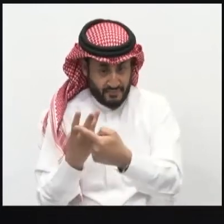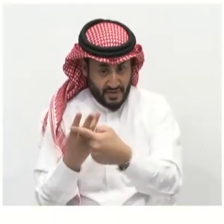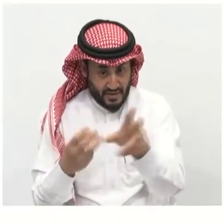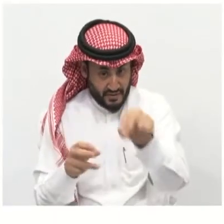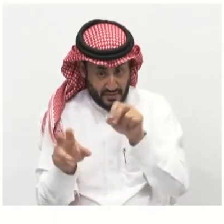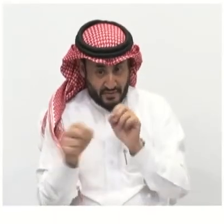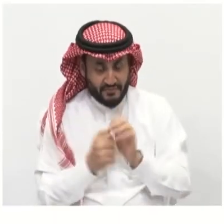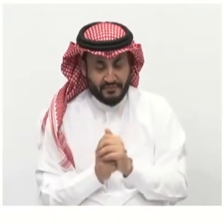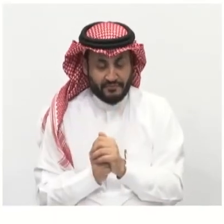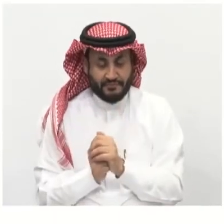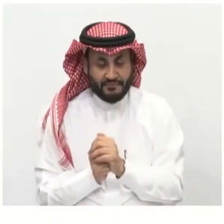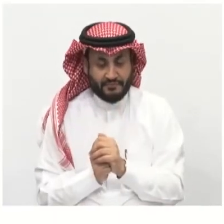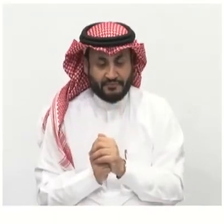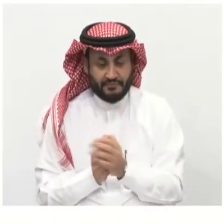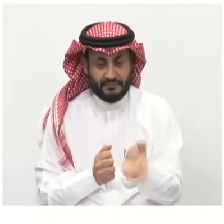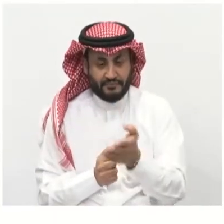information. Okay?